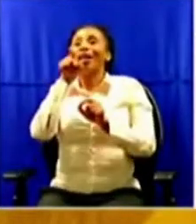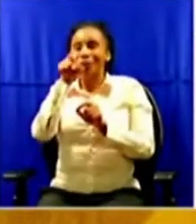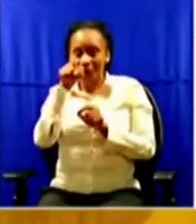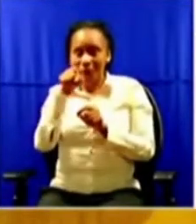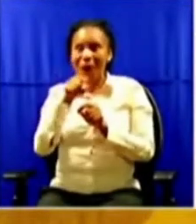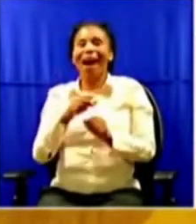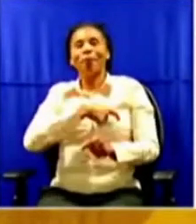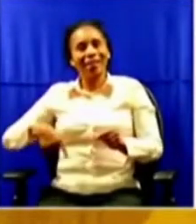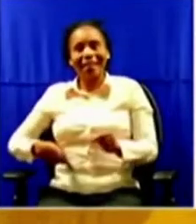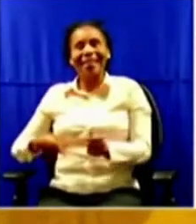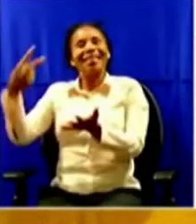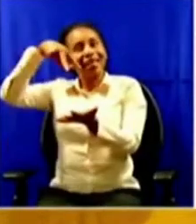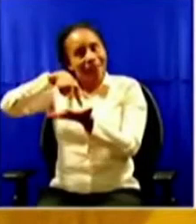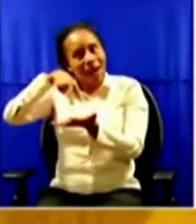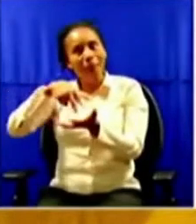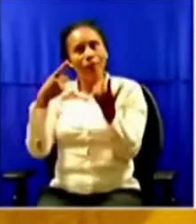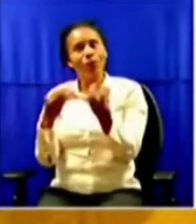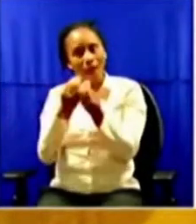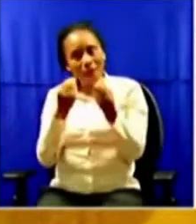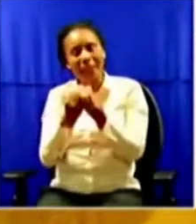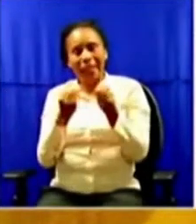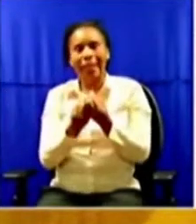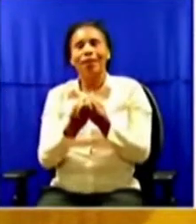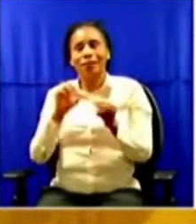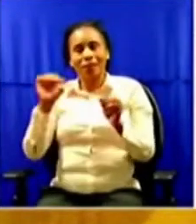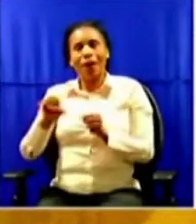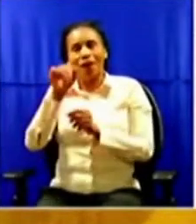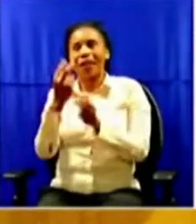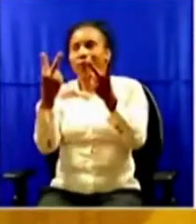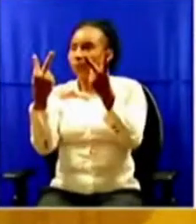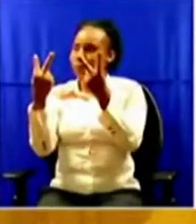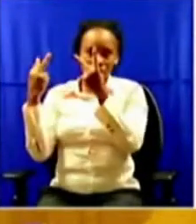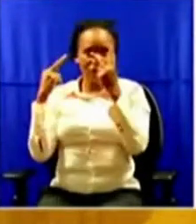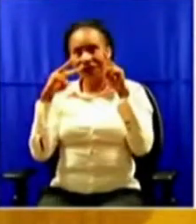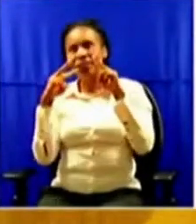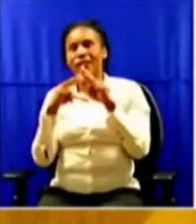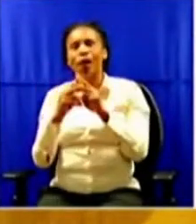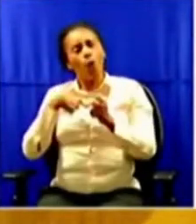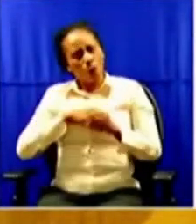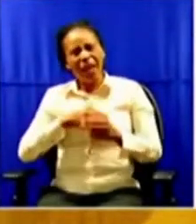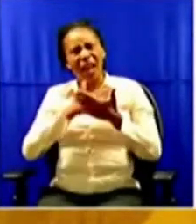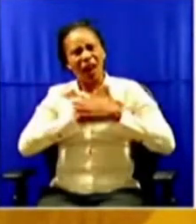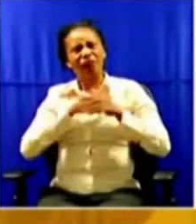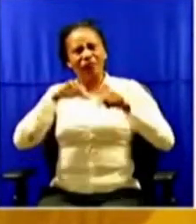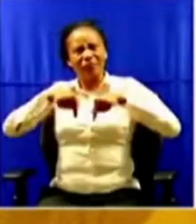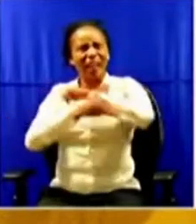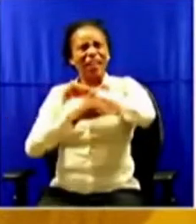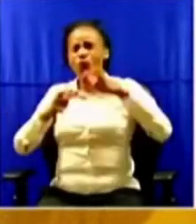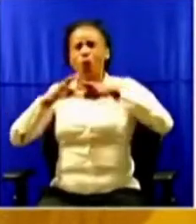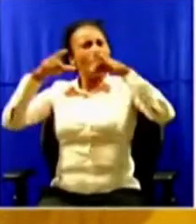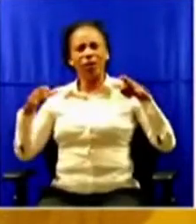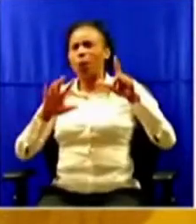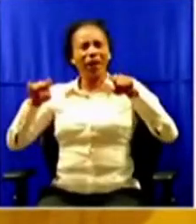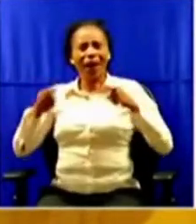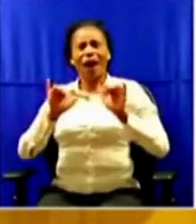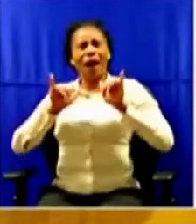for leadership in turning this around. And we here love this country too much to just watch it decline. So we're going to get on and fix